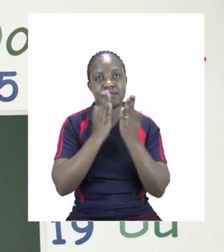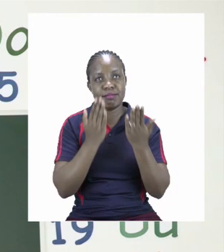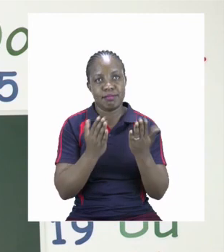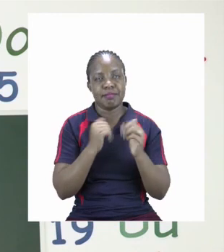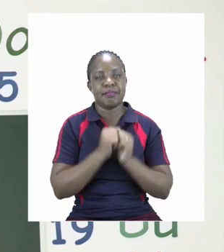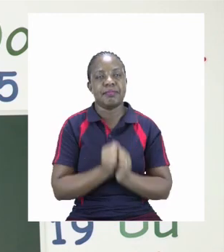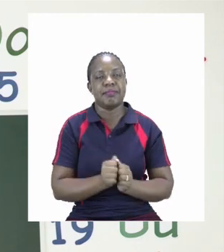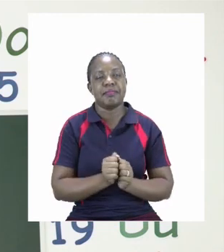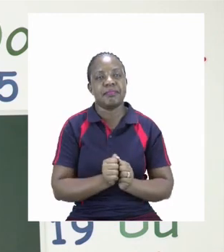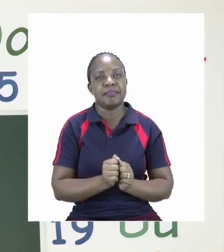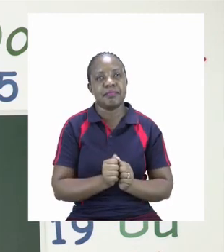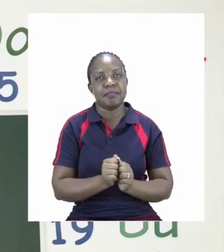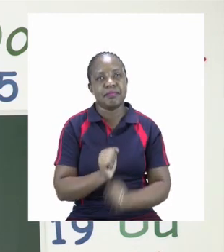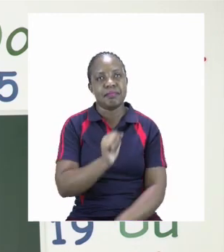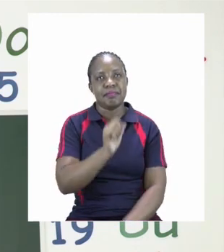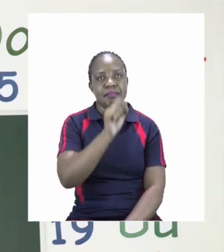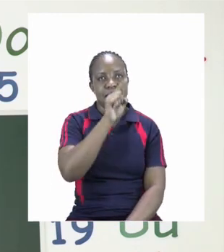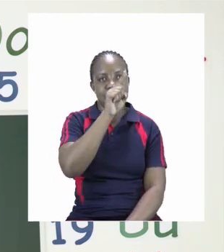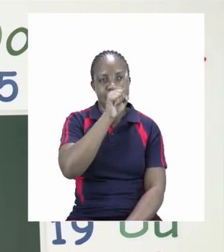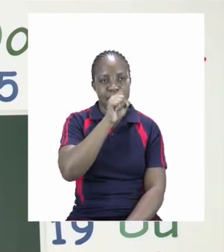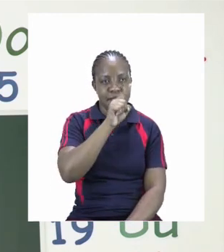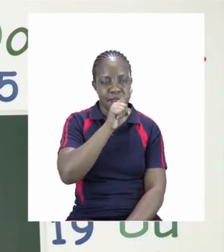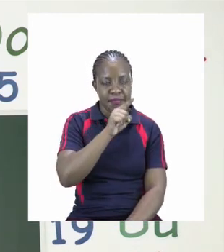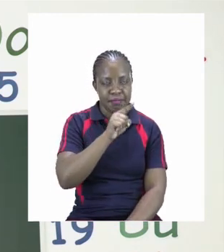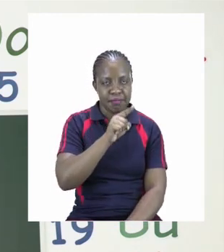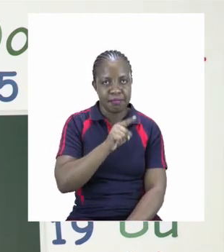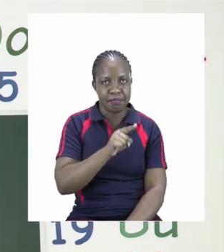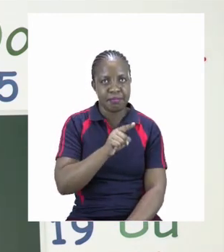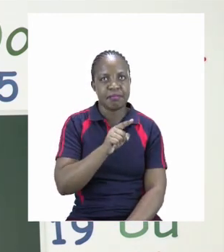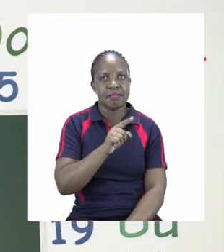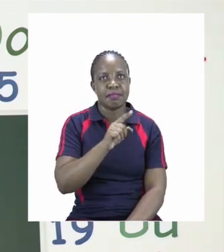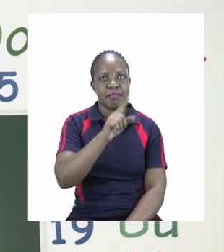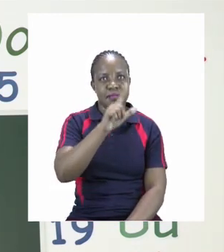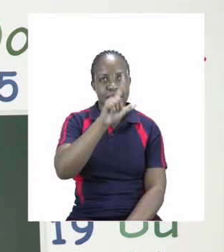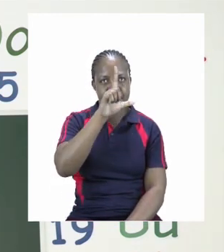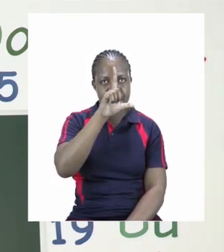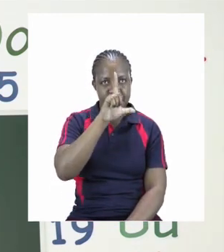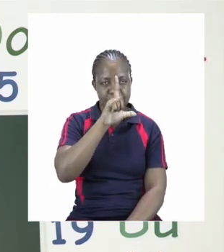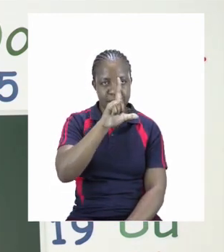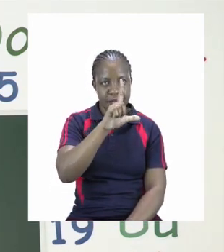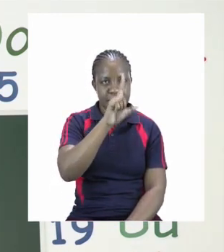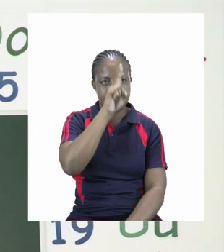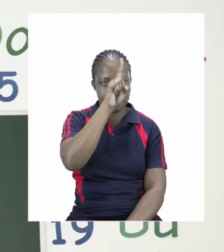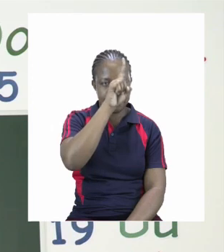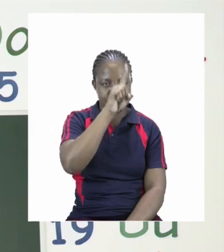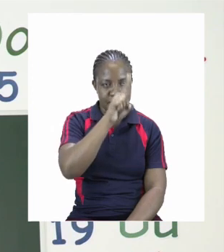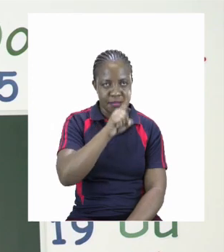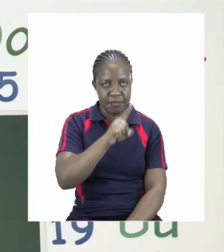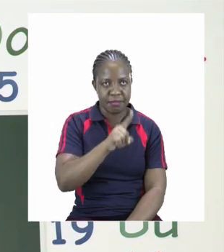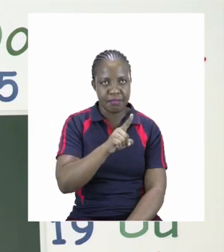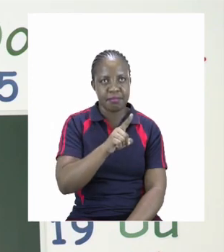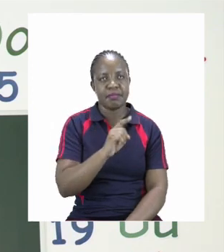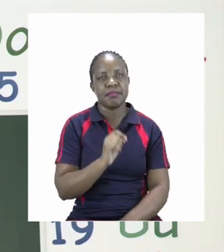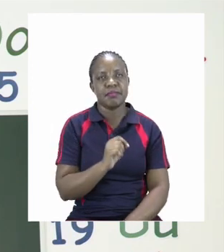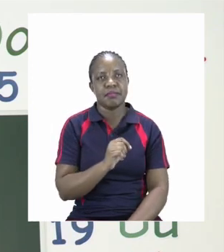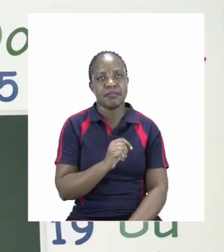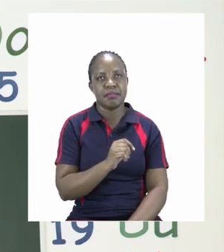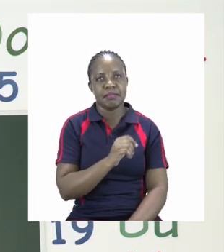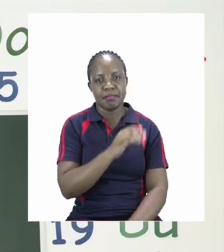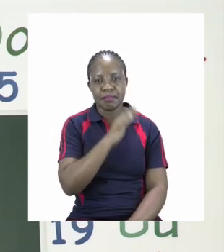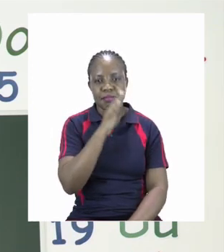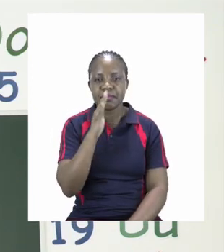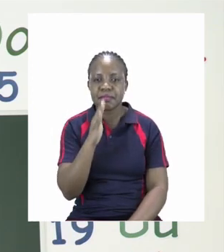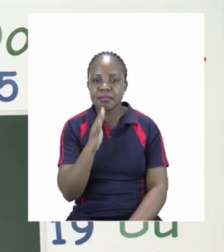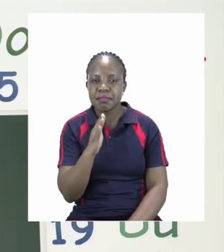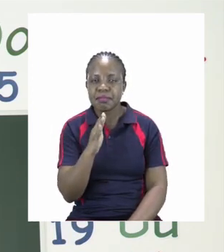now traced the word or the sound or the letter L. Let's move on to the next